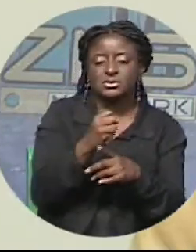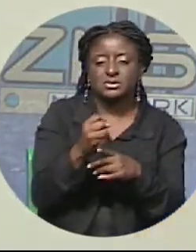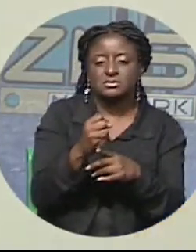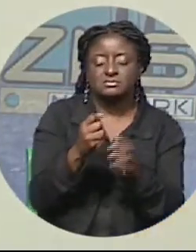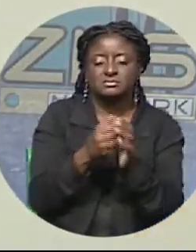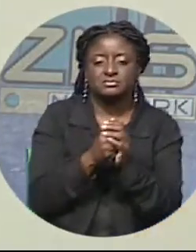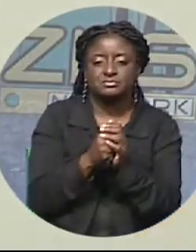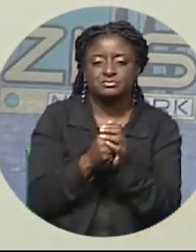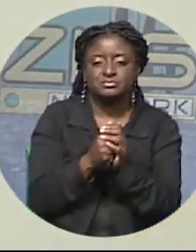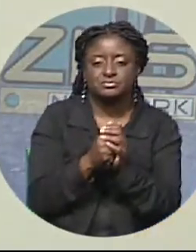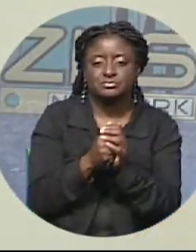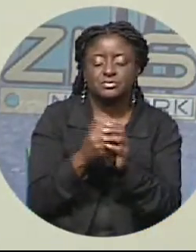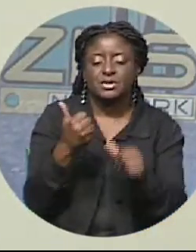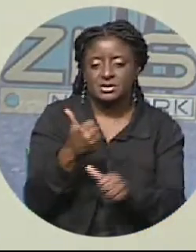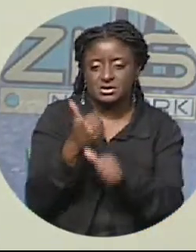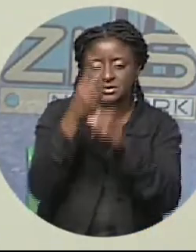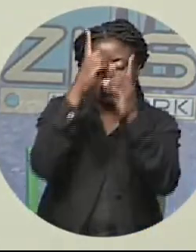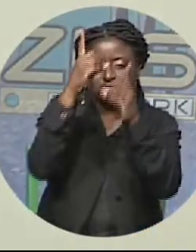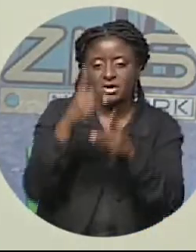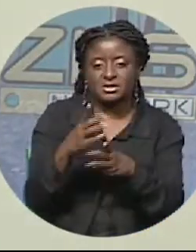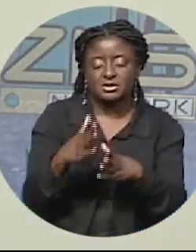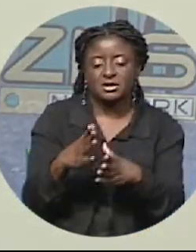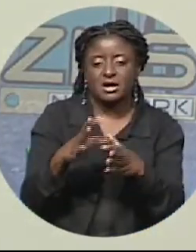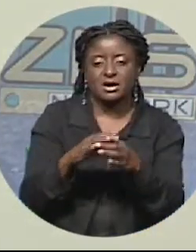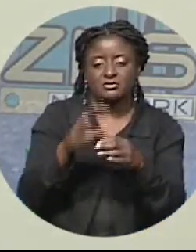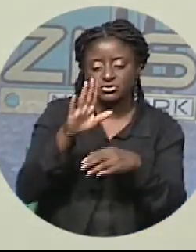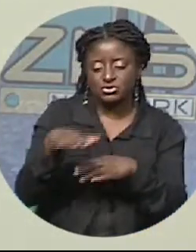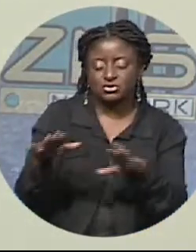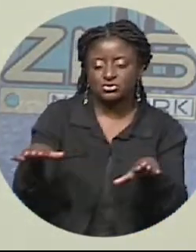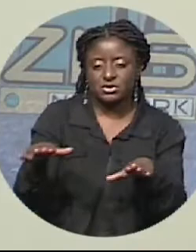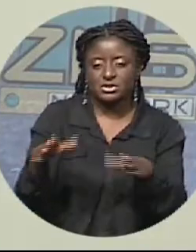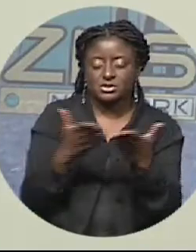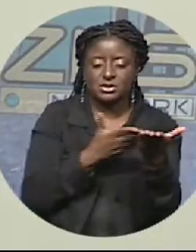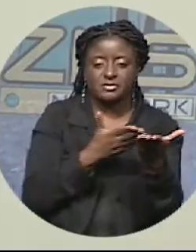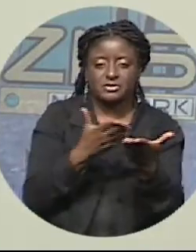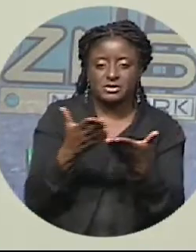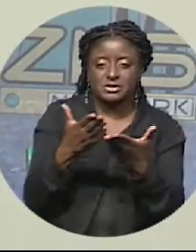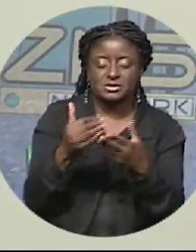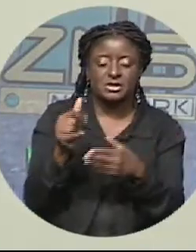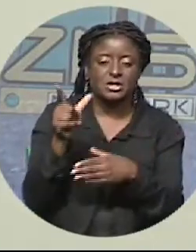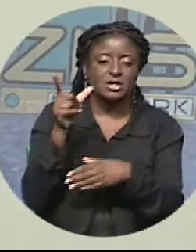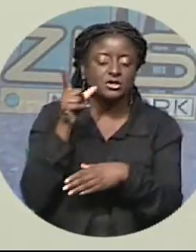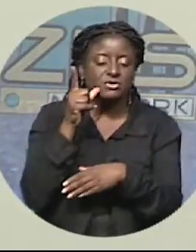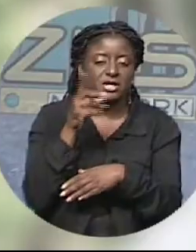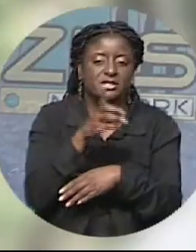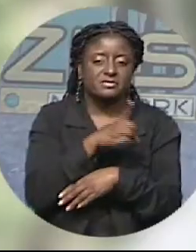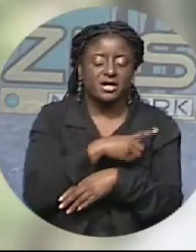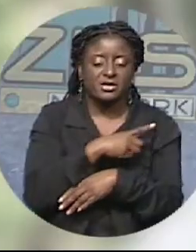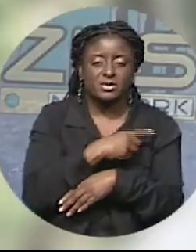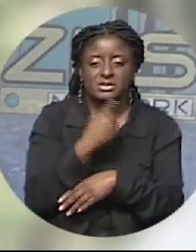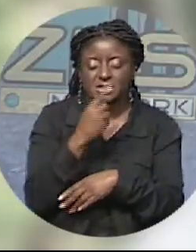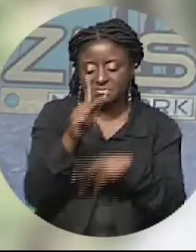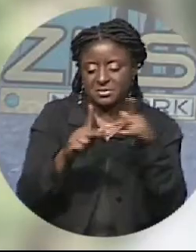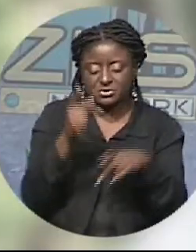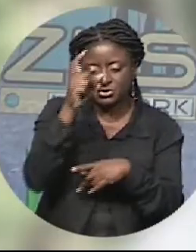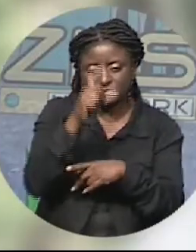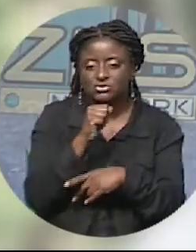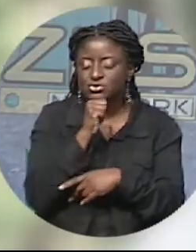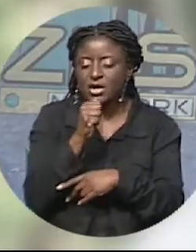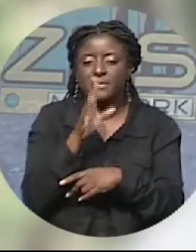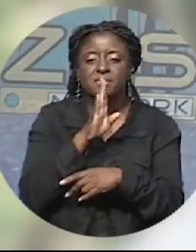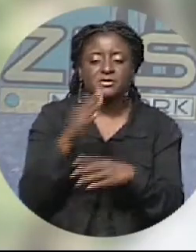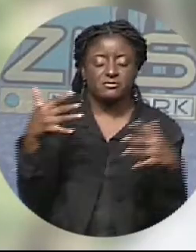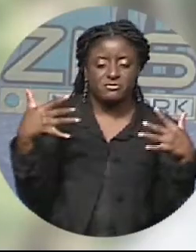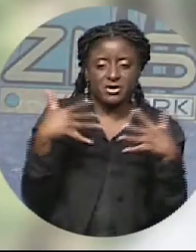abuse. Assistant Director of Children's Services in the Department of Social Services, Lorraine Davalier, said people should not be afraid